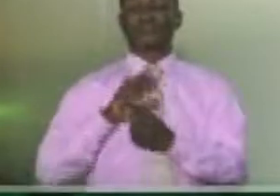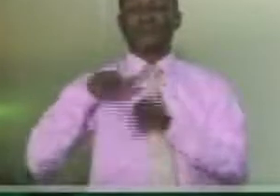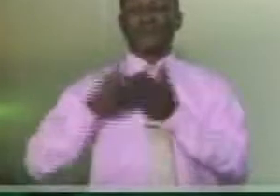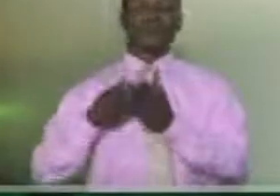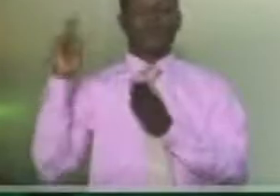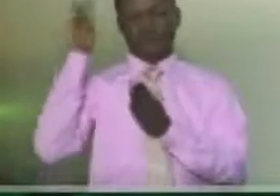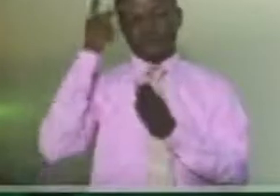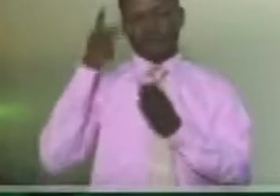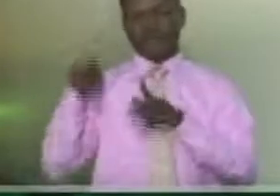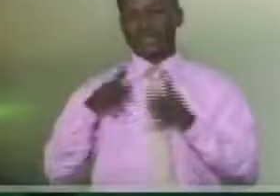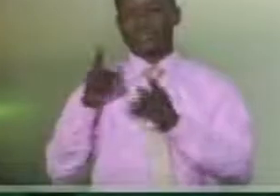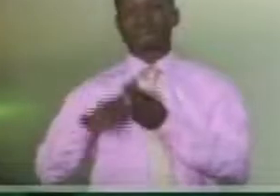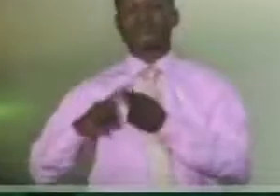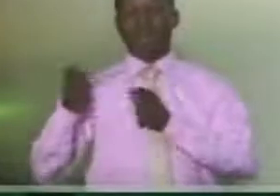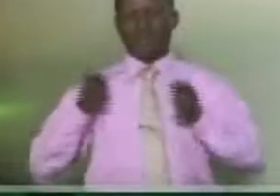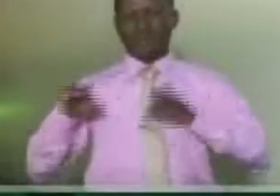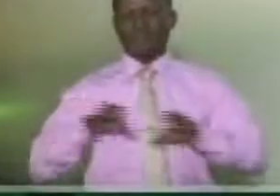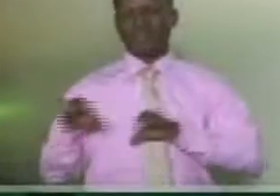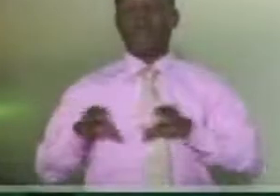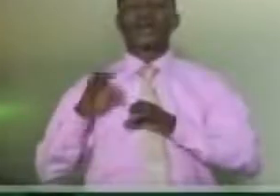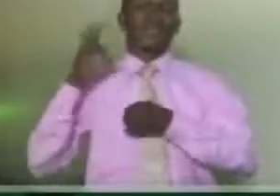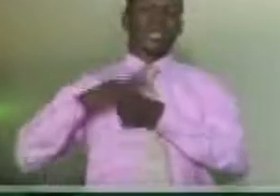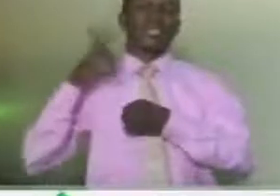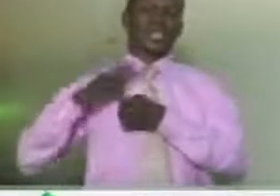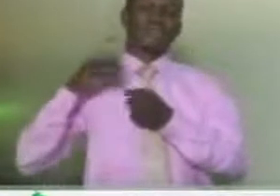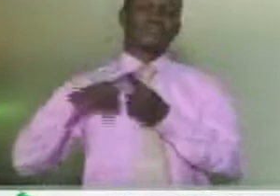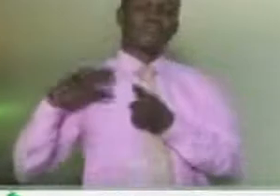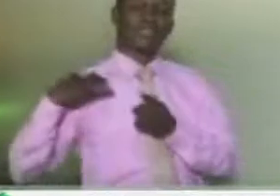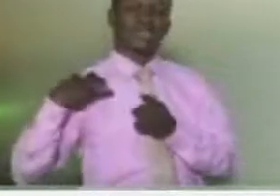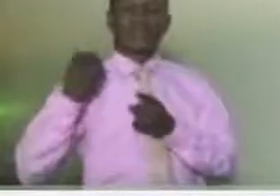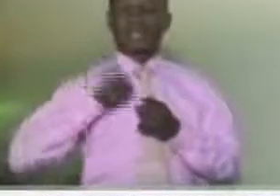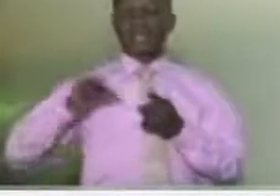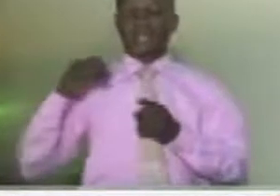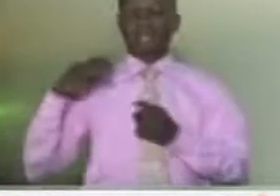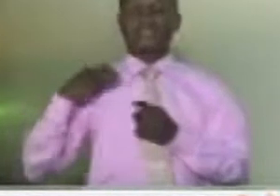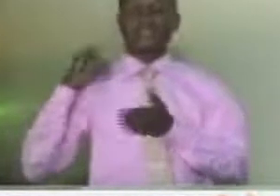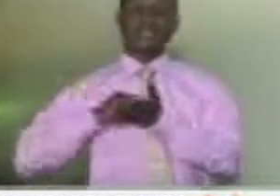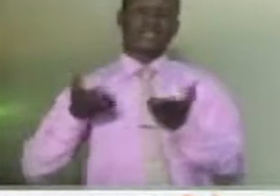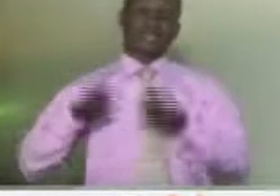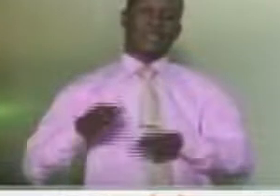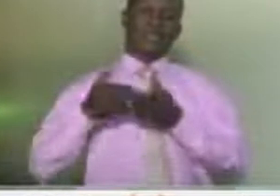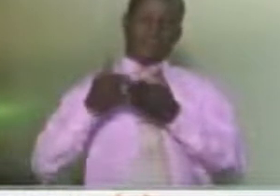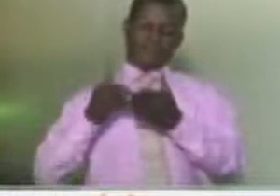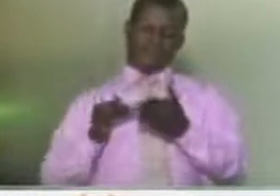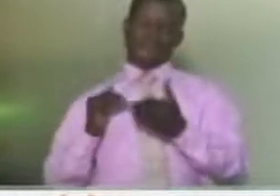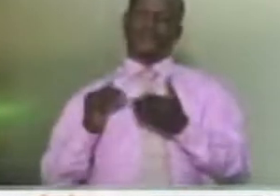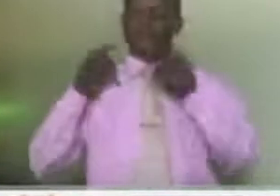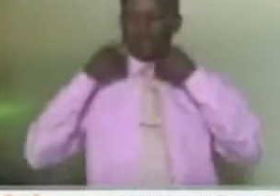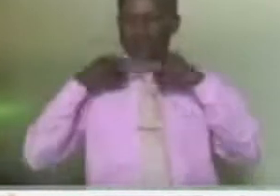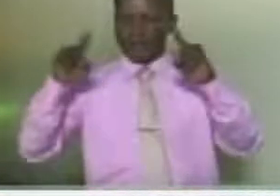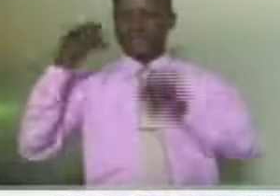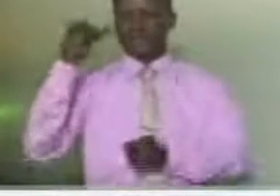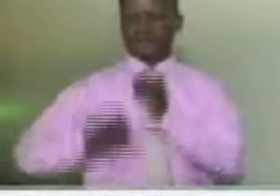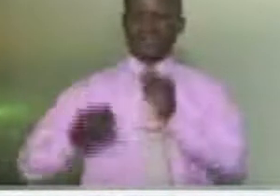primary elections to replace a candidate who dies after the commencement of polls and before the announcement of final